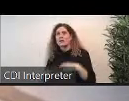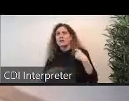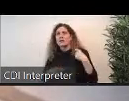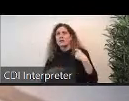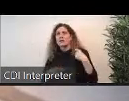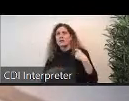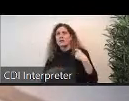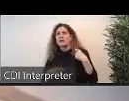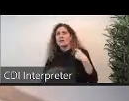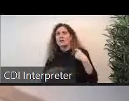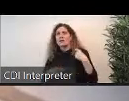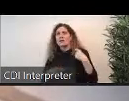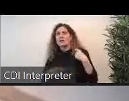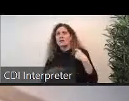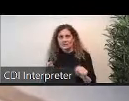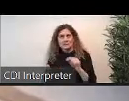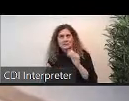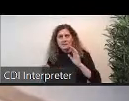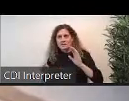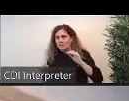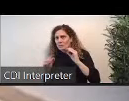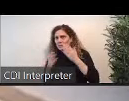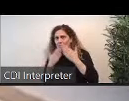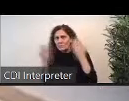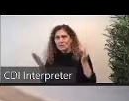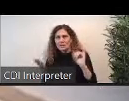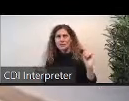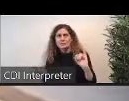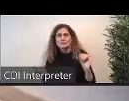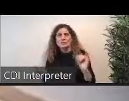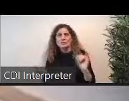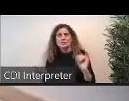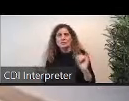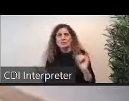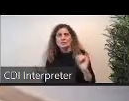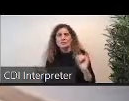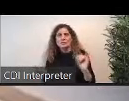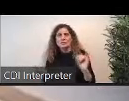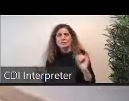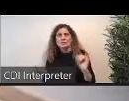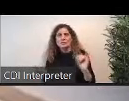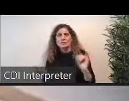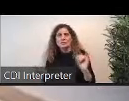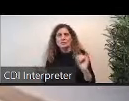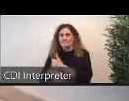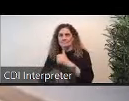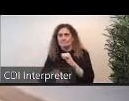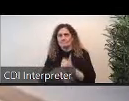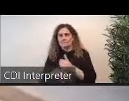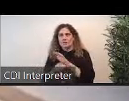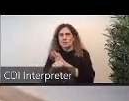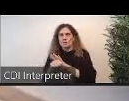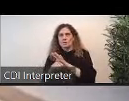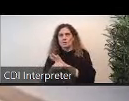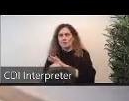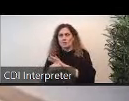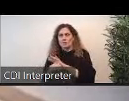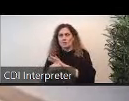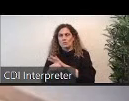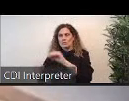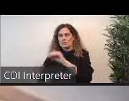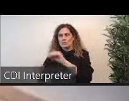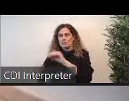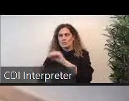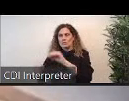we're going to be moving into those mobile sites as we talked about before, and we'll be starting to do that as late next week. We'll have a